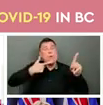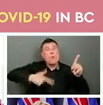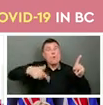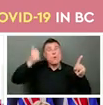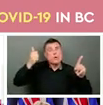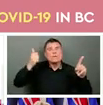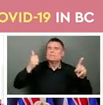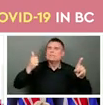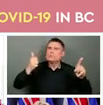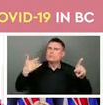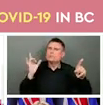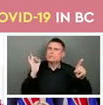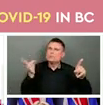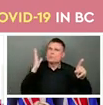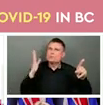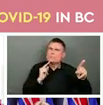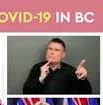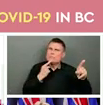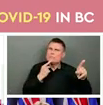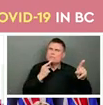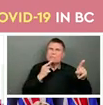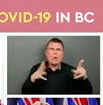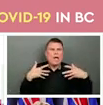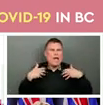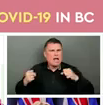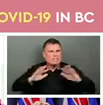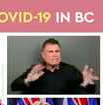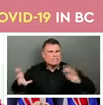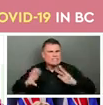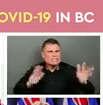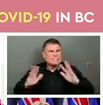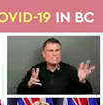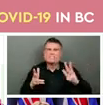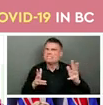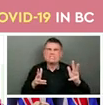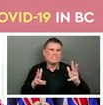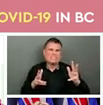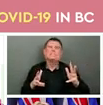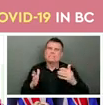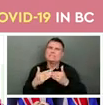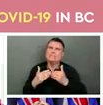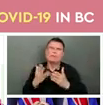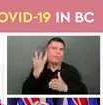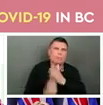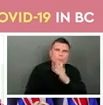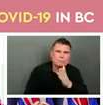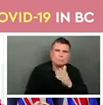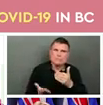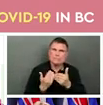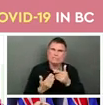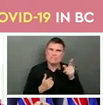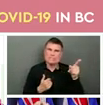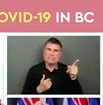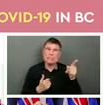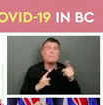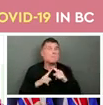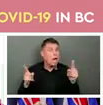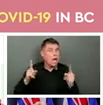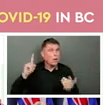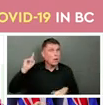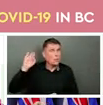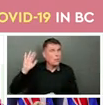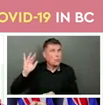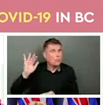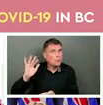we see this in hospitalization, which has come down, but still is highest in people who are older,